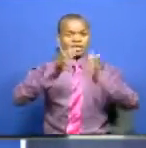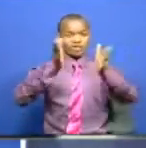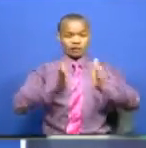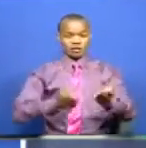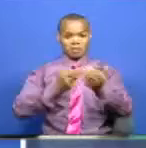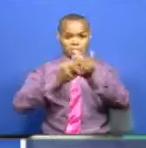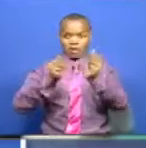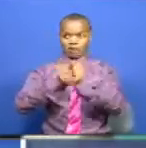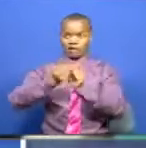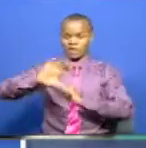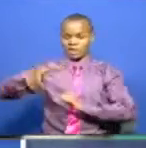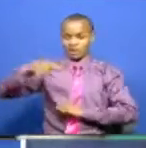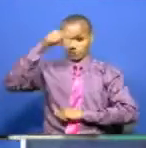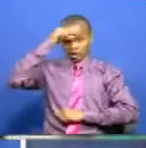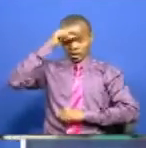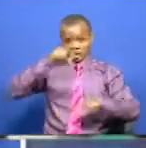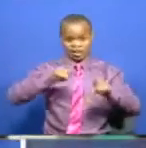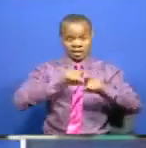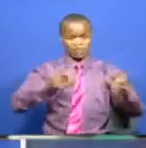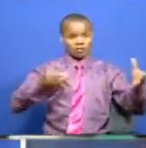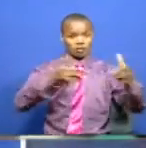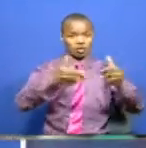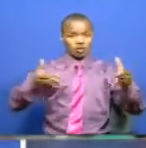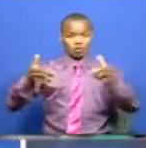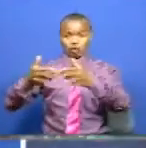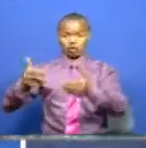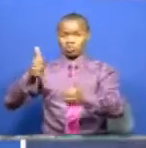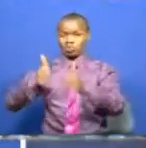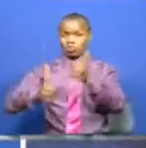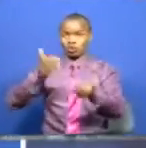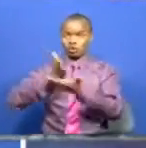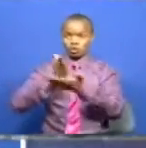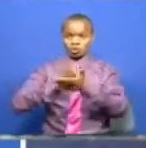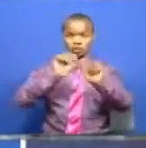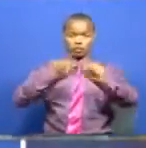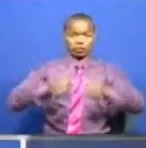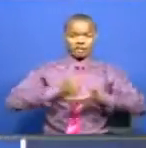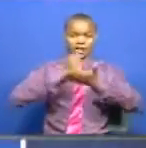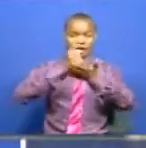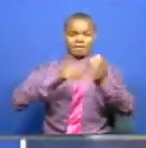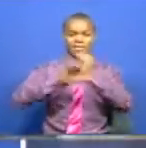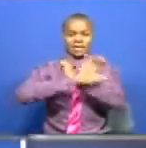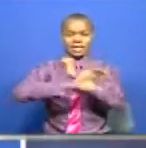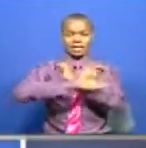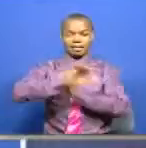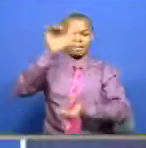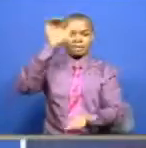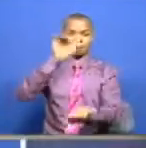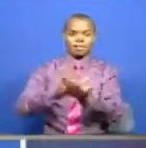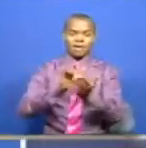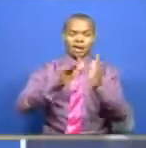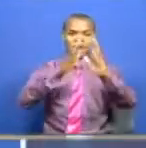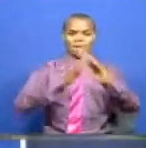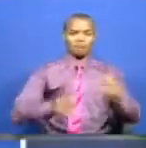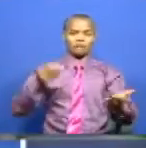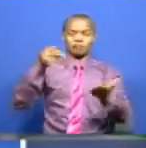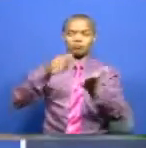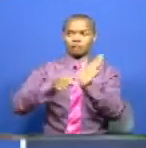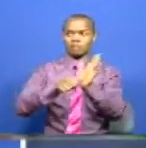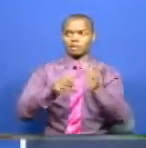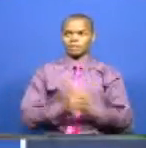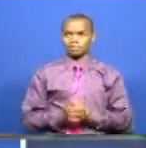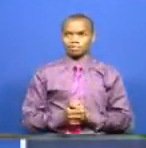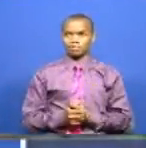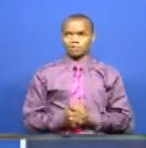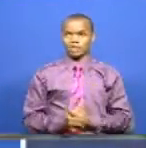governments and state agencies in deals that would avail such amenities and help the country reduce the existing housing deficit. Come up